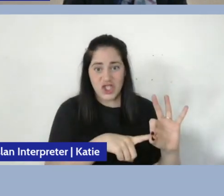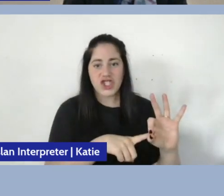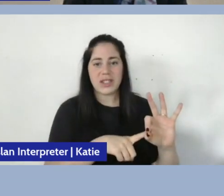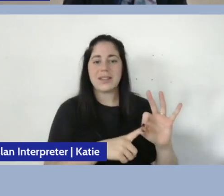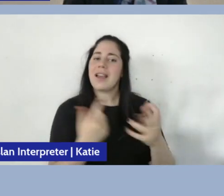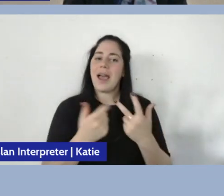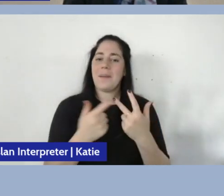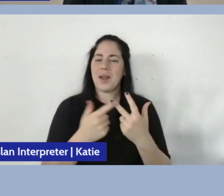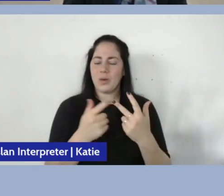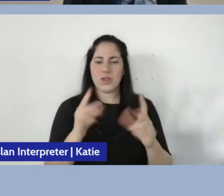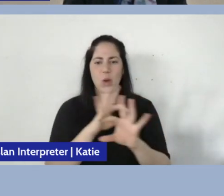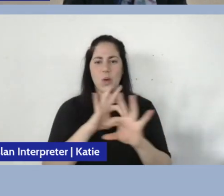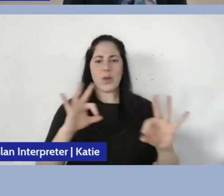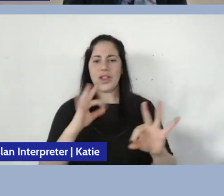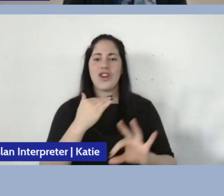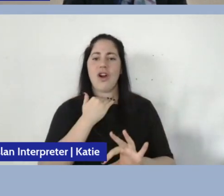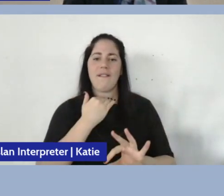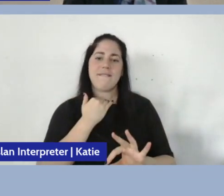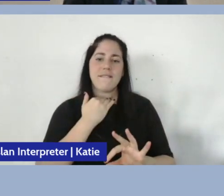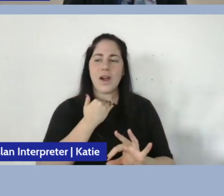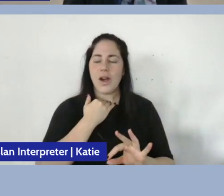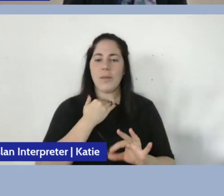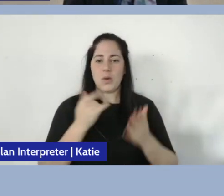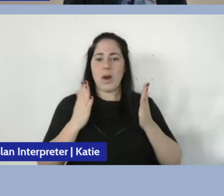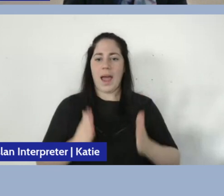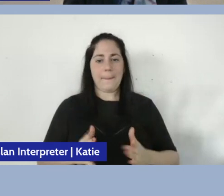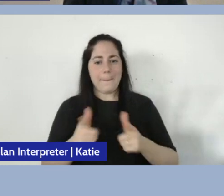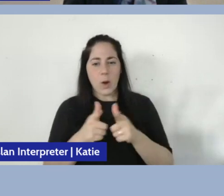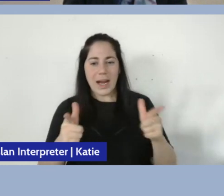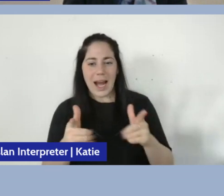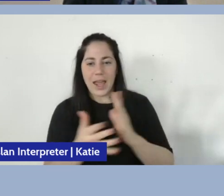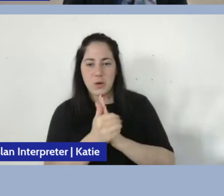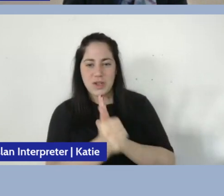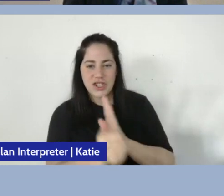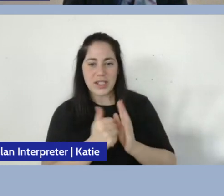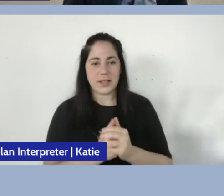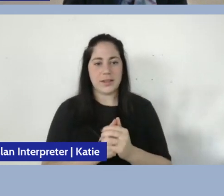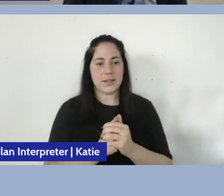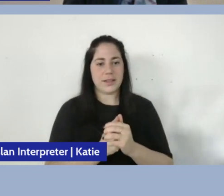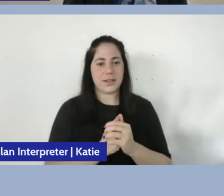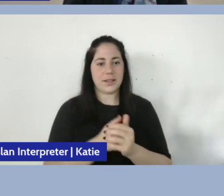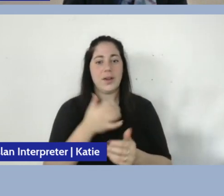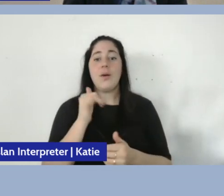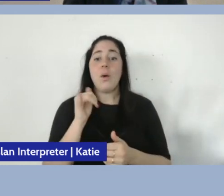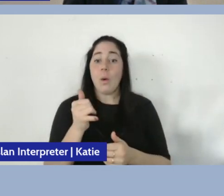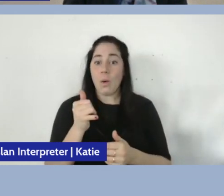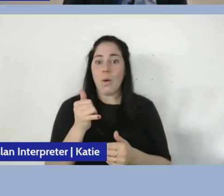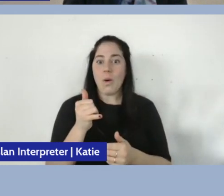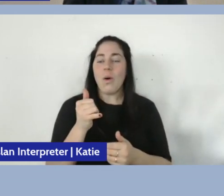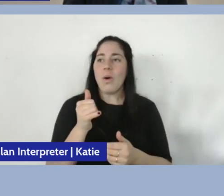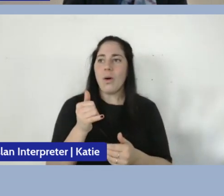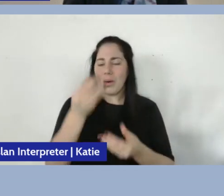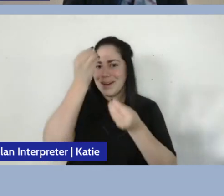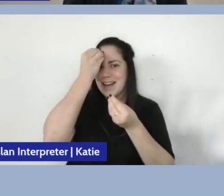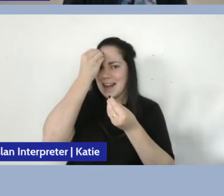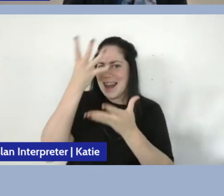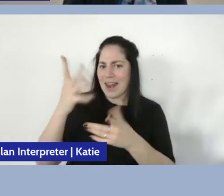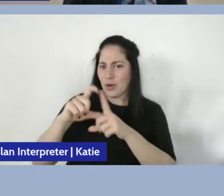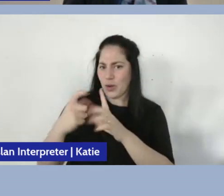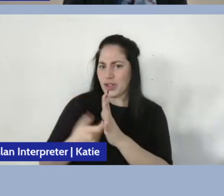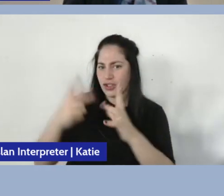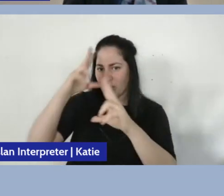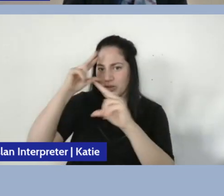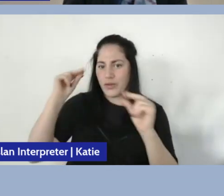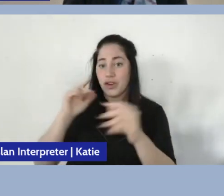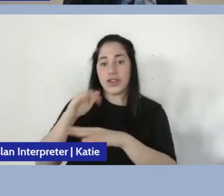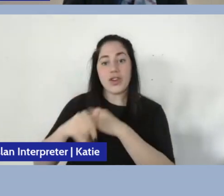non-verbal communication skills that we are using, or in some instances, advise us on the cultural nuances that we may not be aware